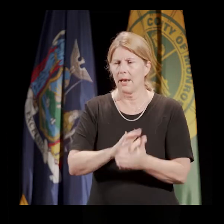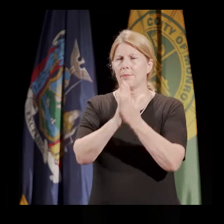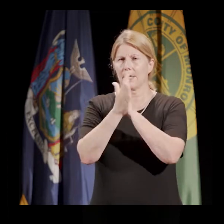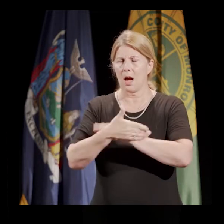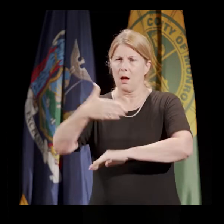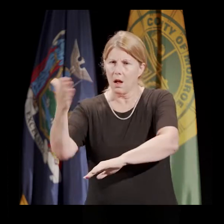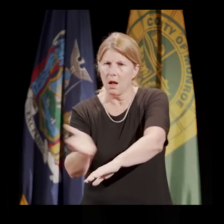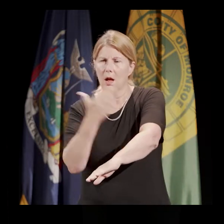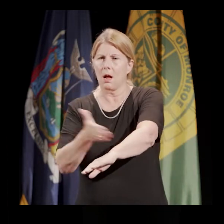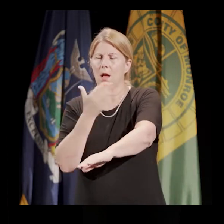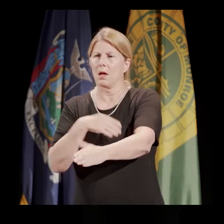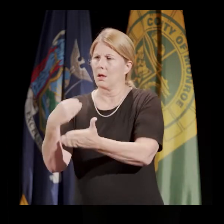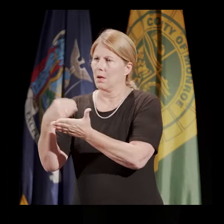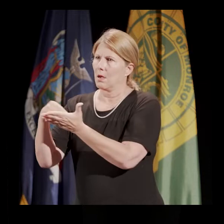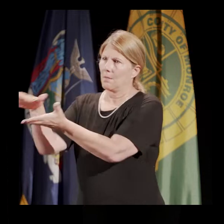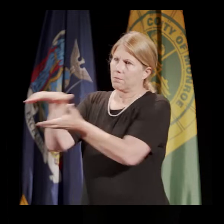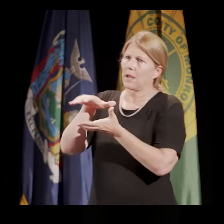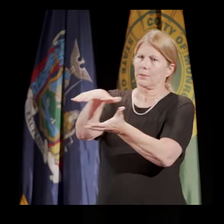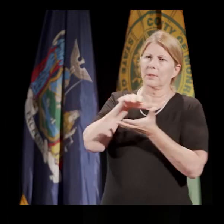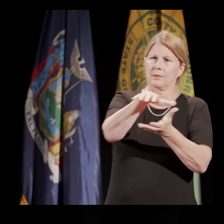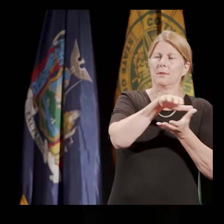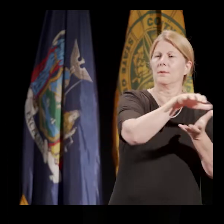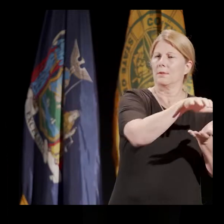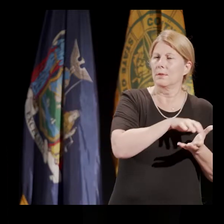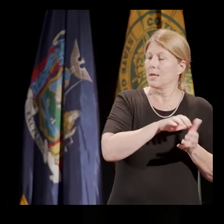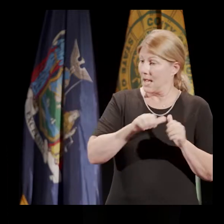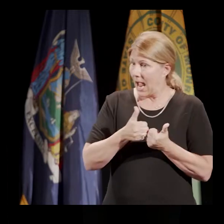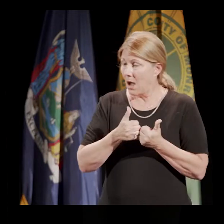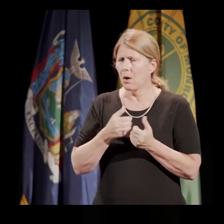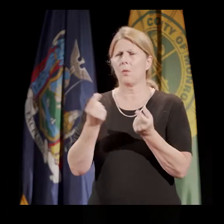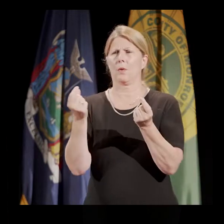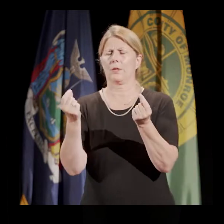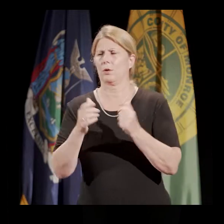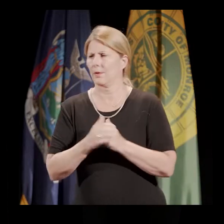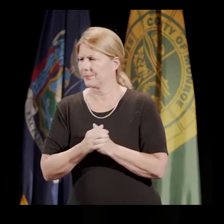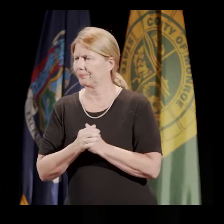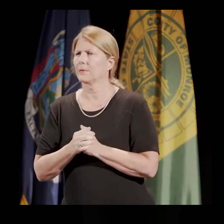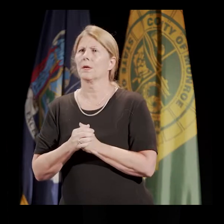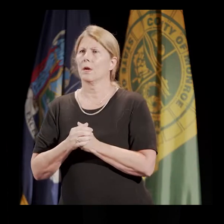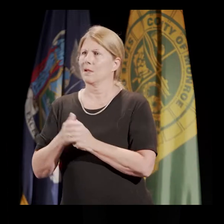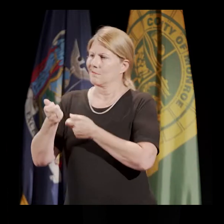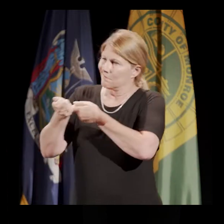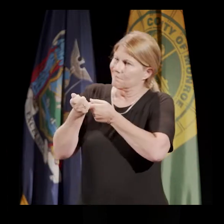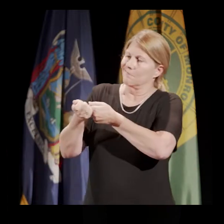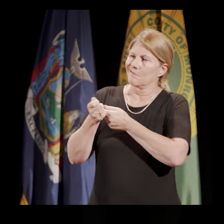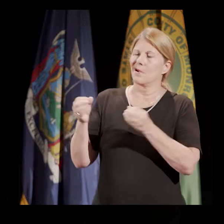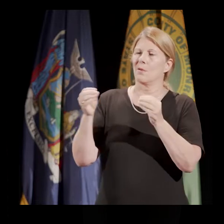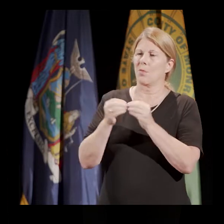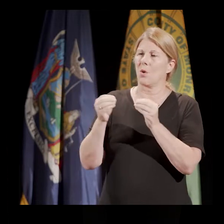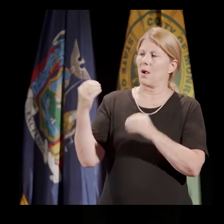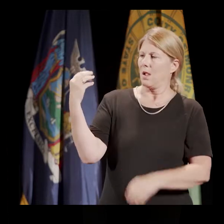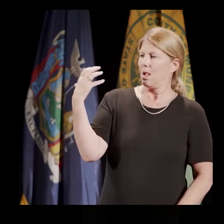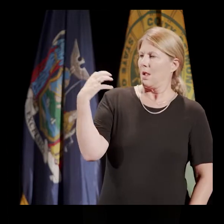Great American cities that achieve the next level of greatness by attracting more residents and more employers who can